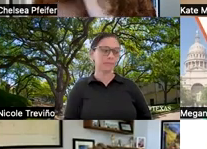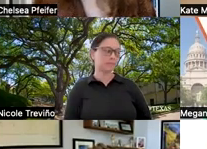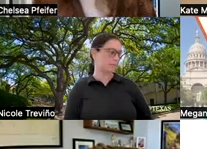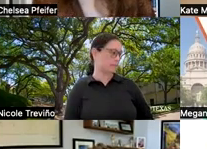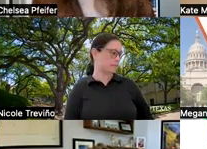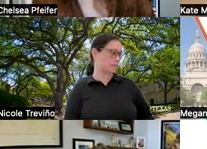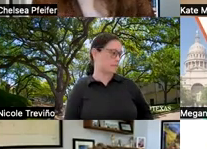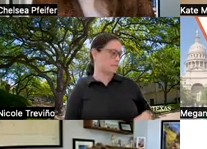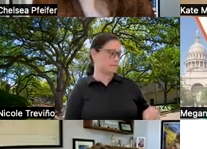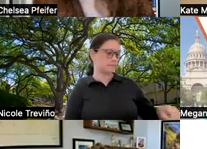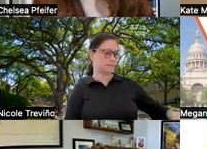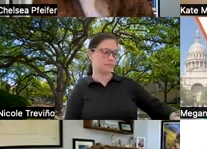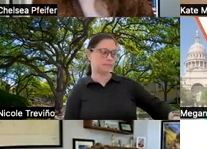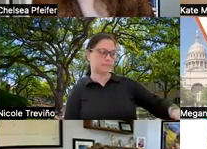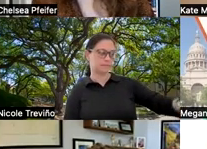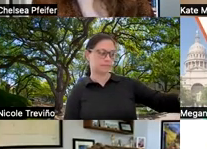possible.